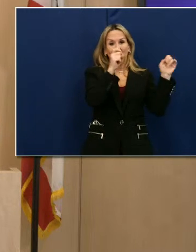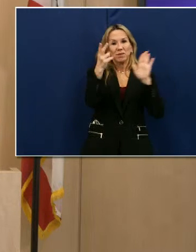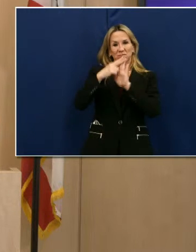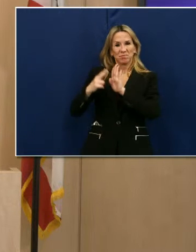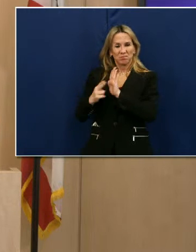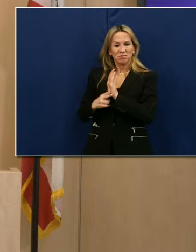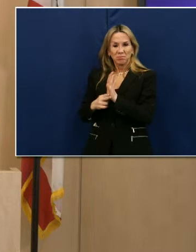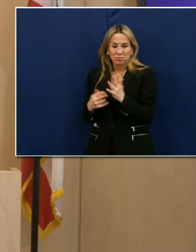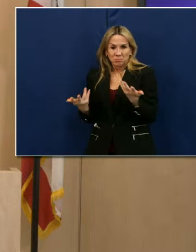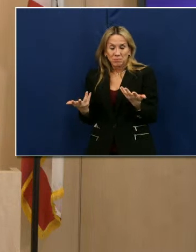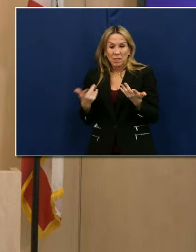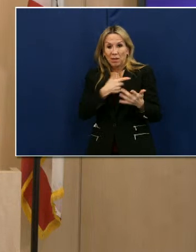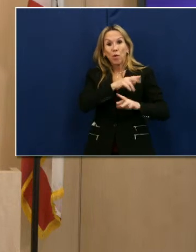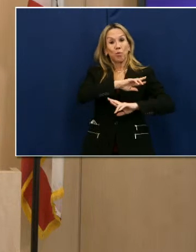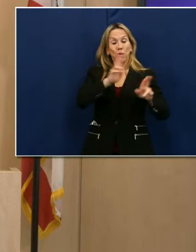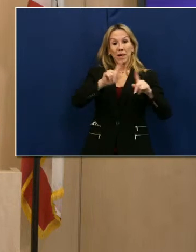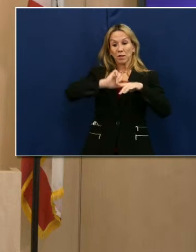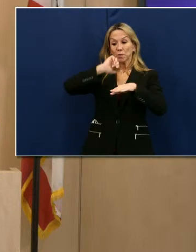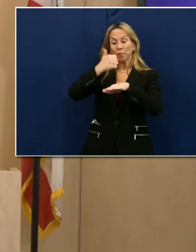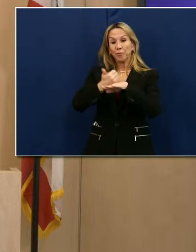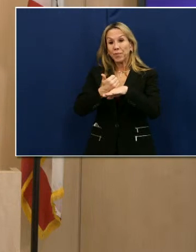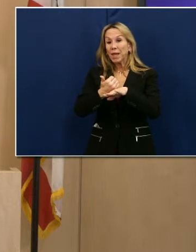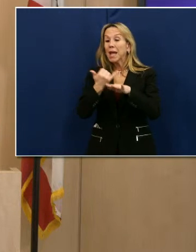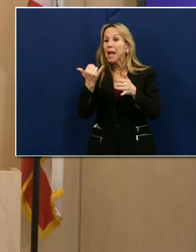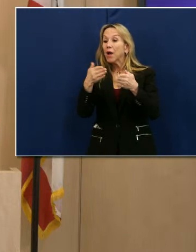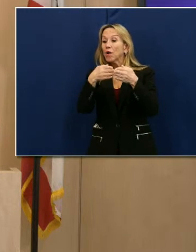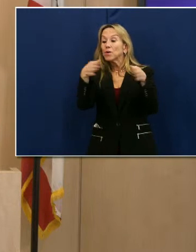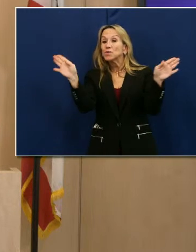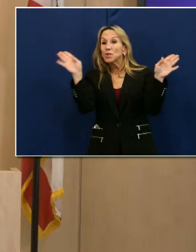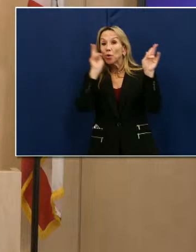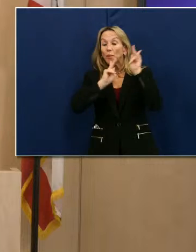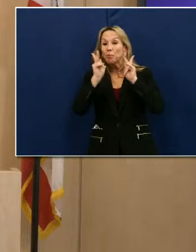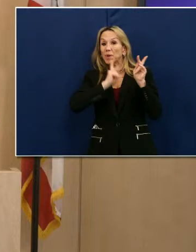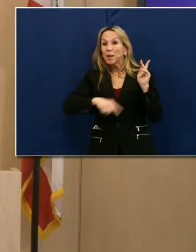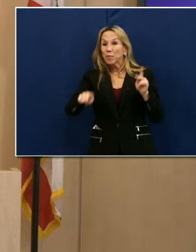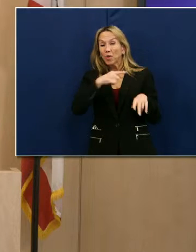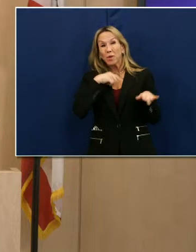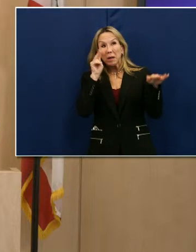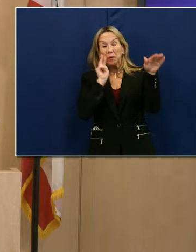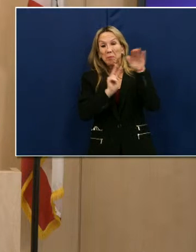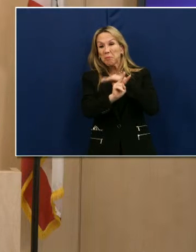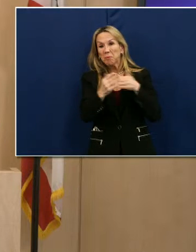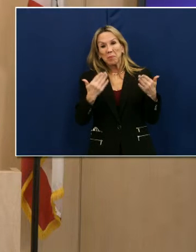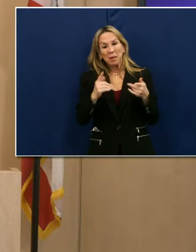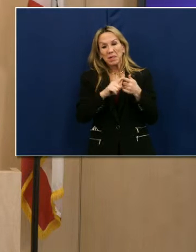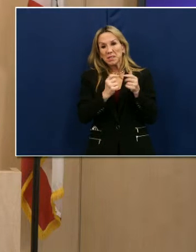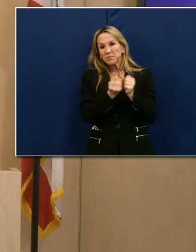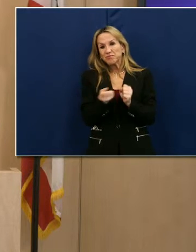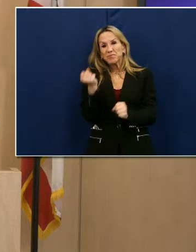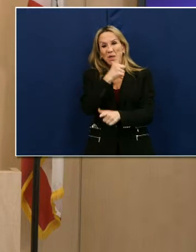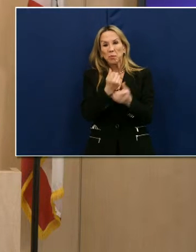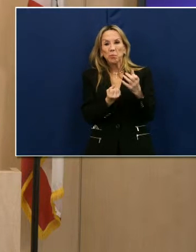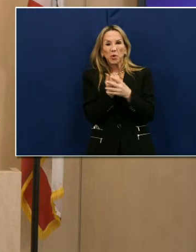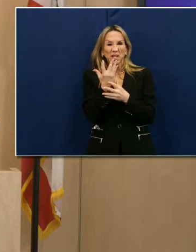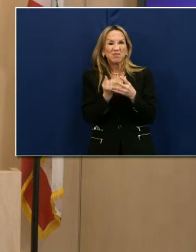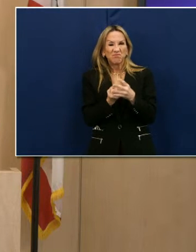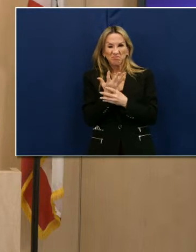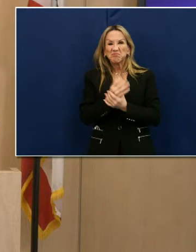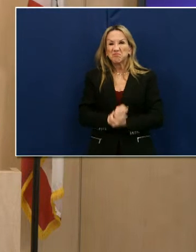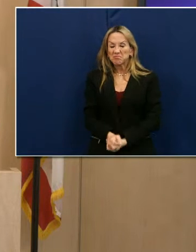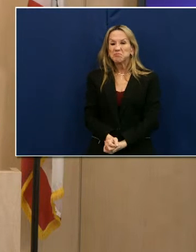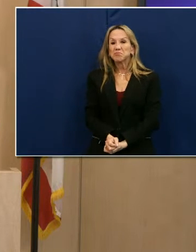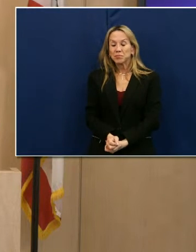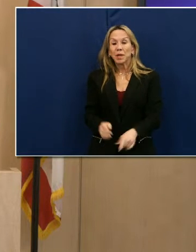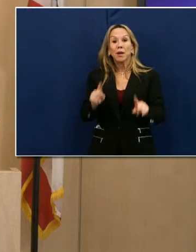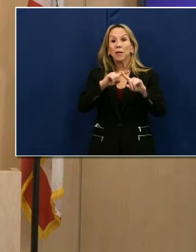there will be vaccines available for the general public probably until early spring. So, but